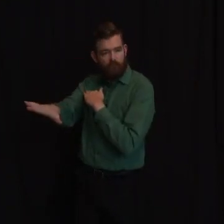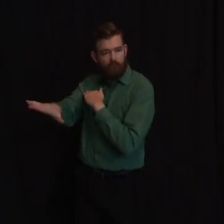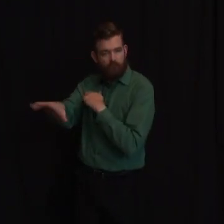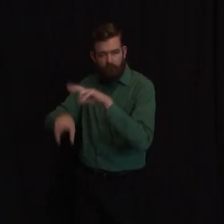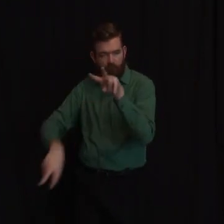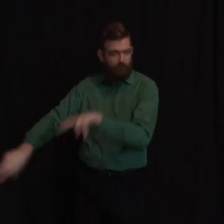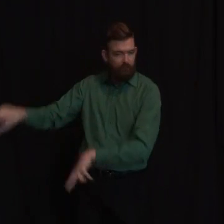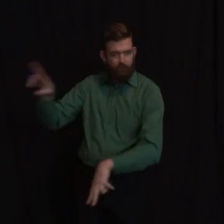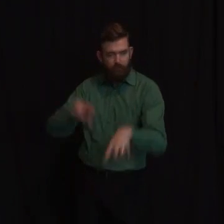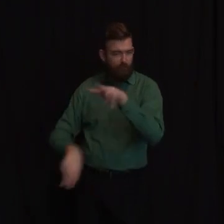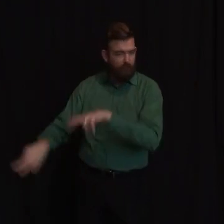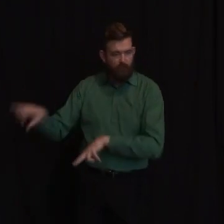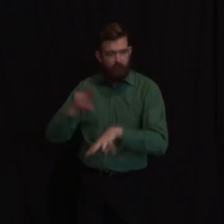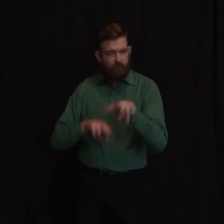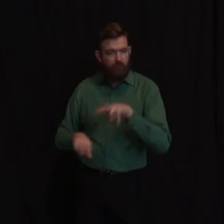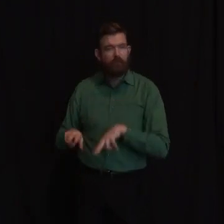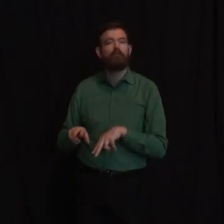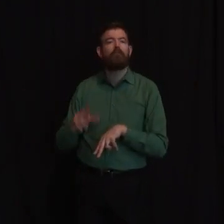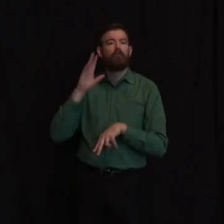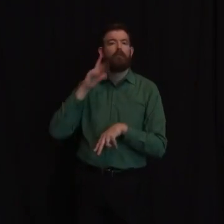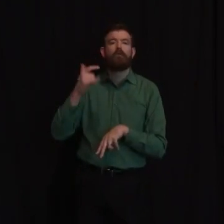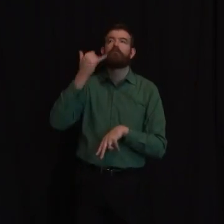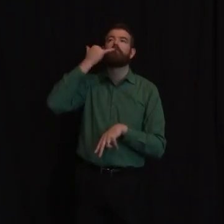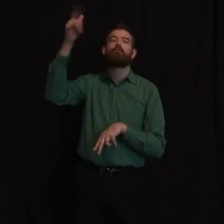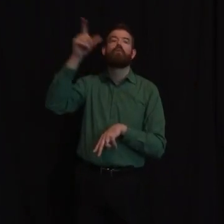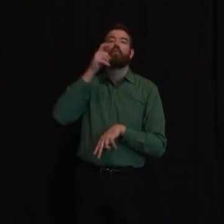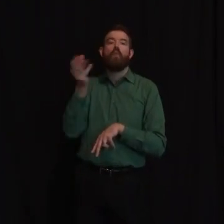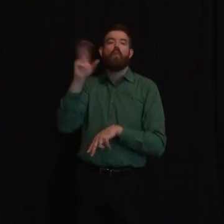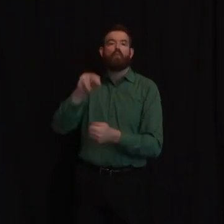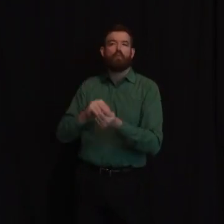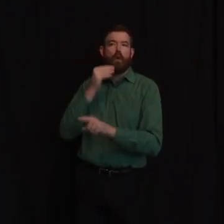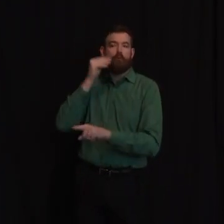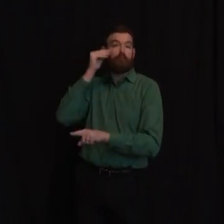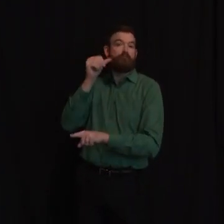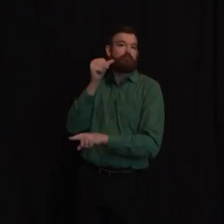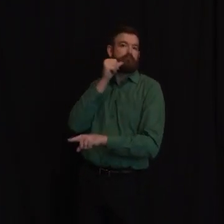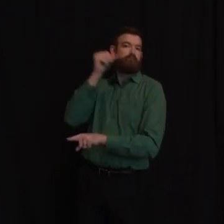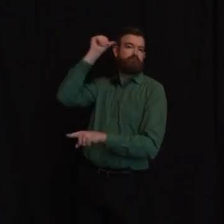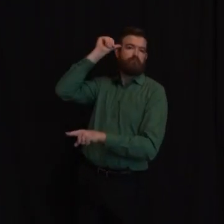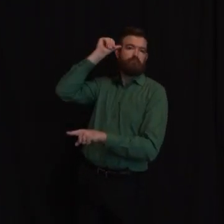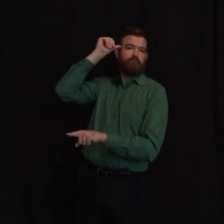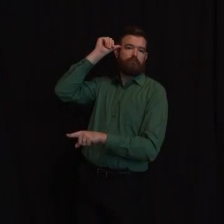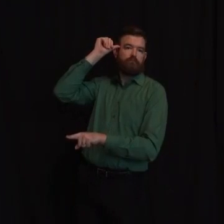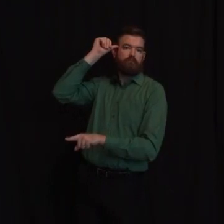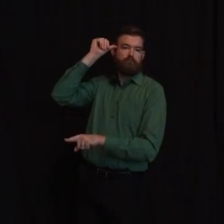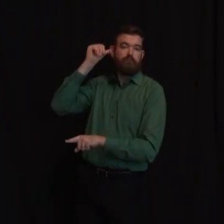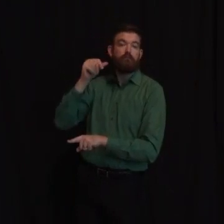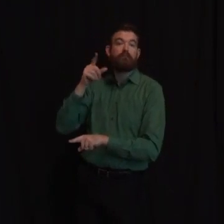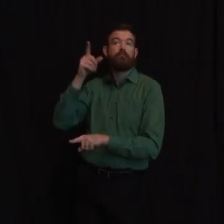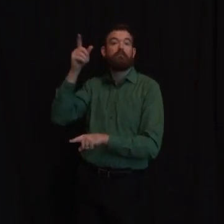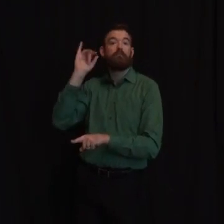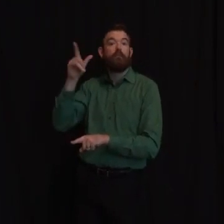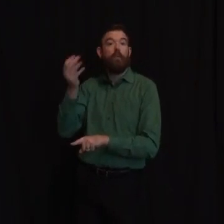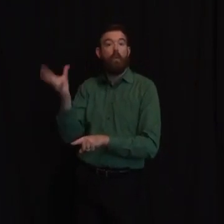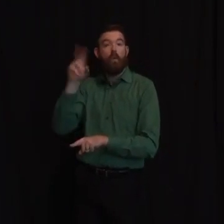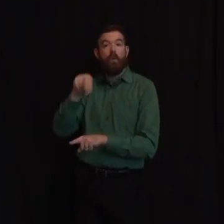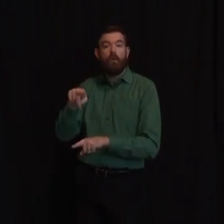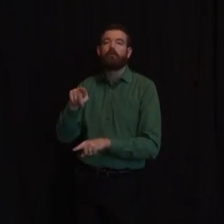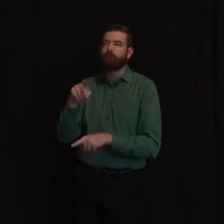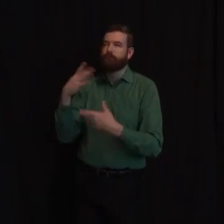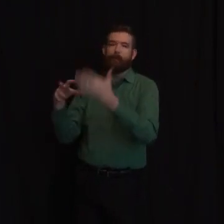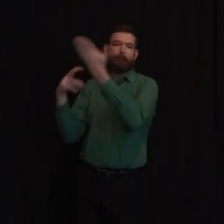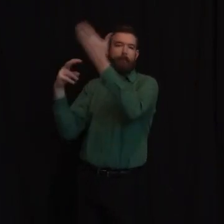nursing consultant yesterday, and he received several citations, and he's